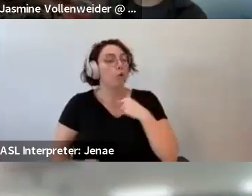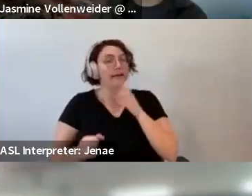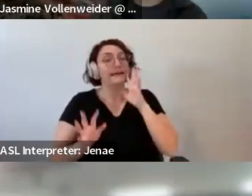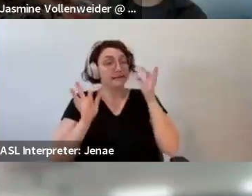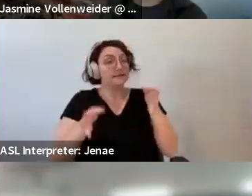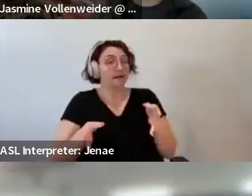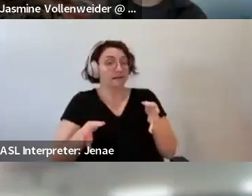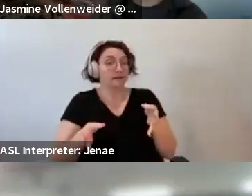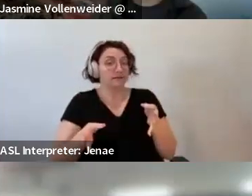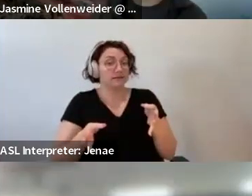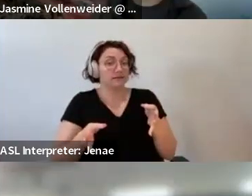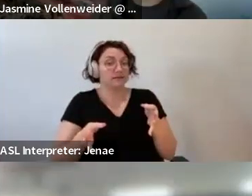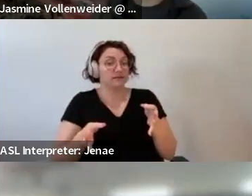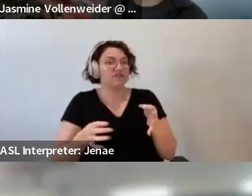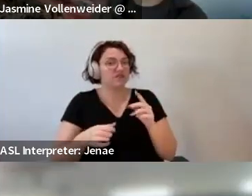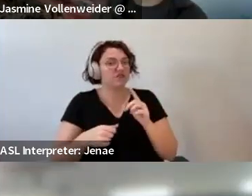to